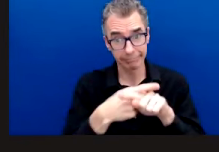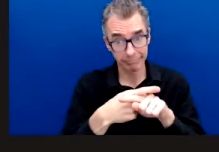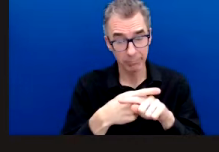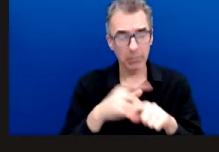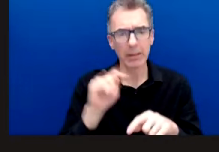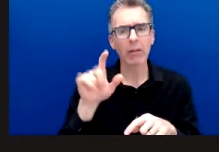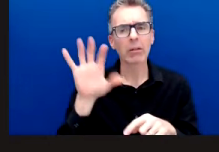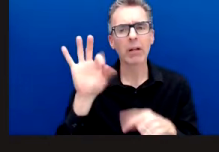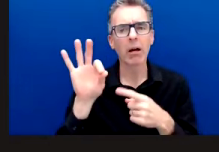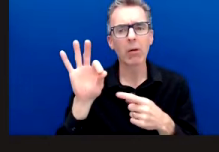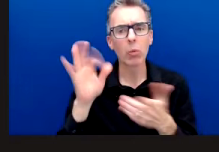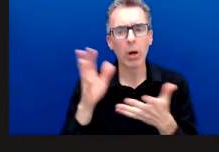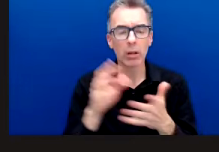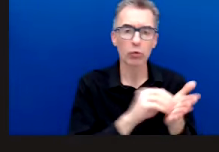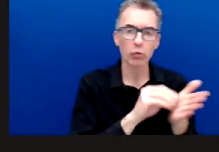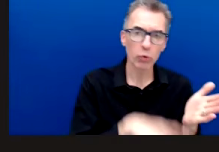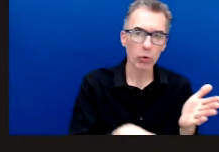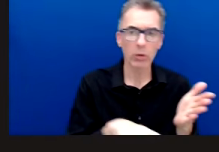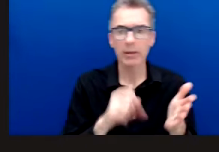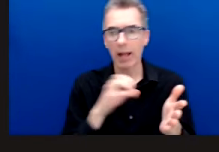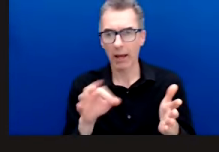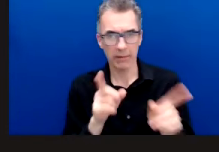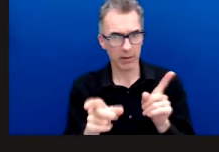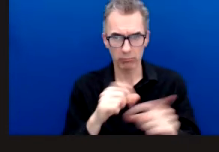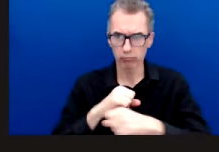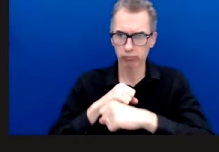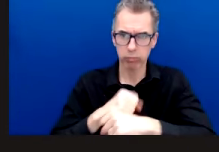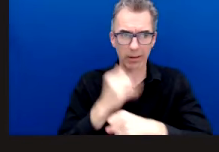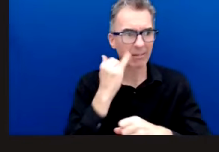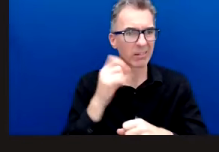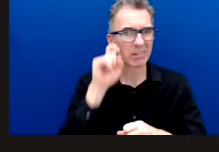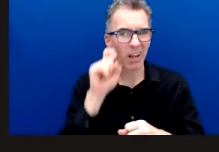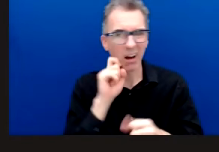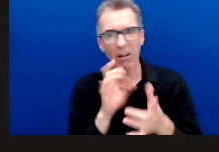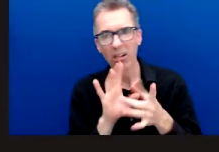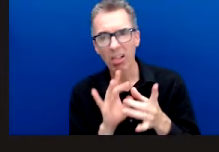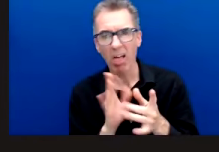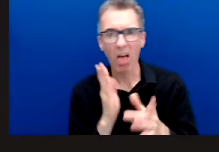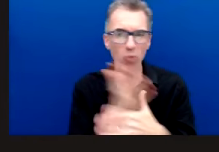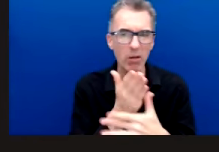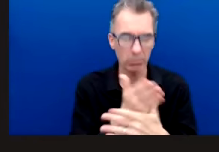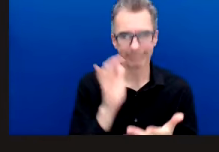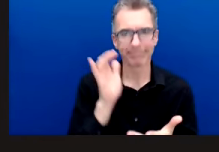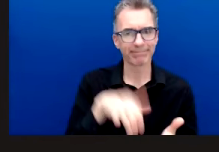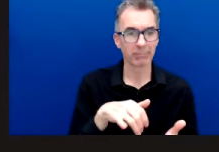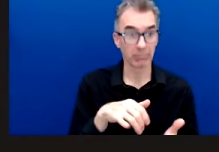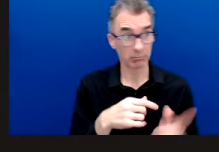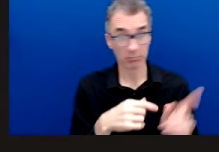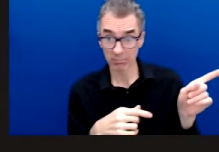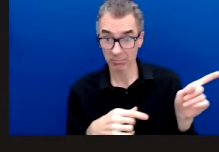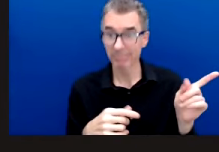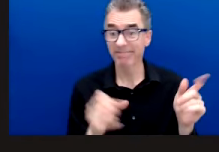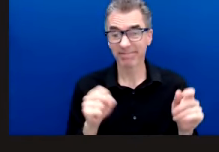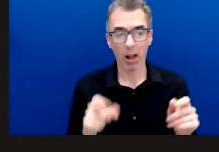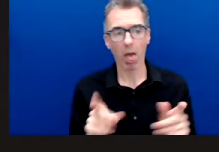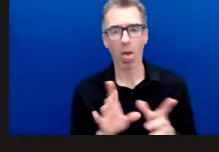protects students and employees, right, from sex-based harassment. So in this scenario, the behavior is sexually